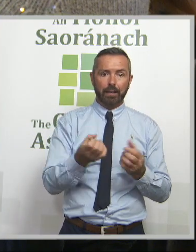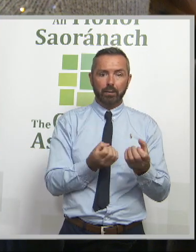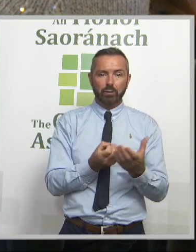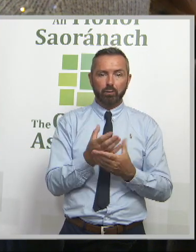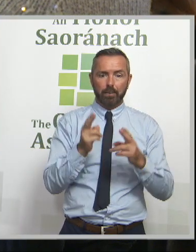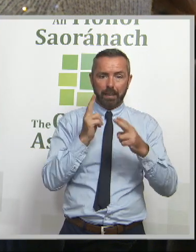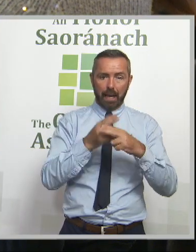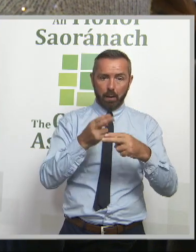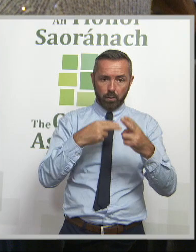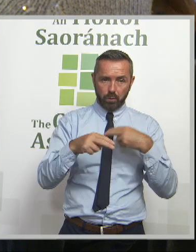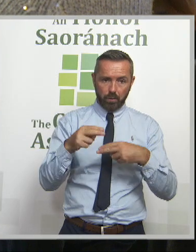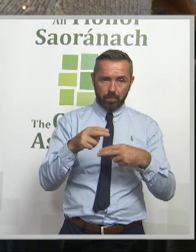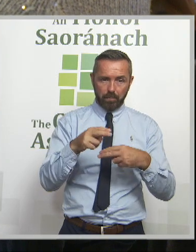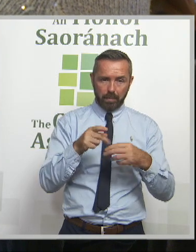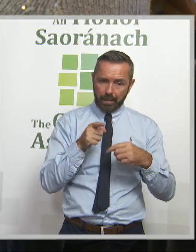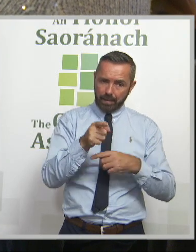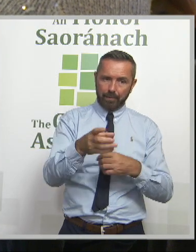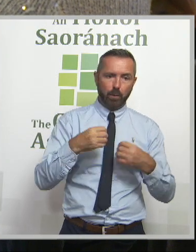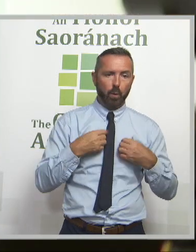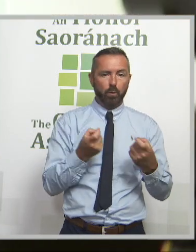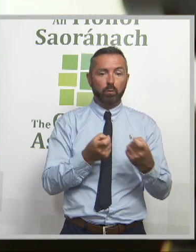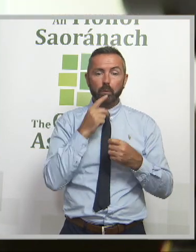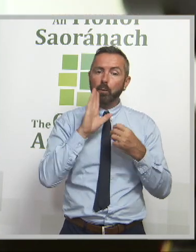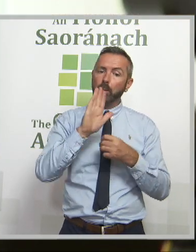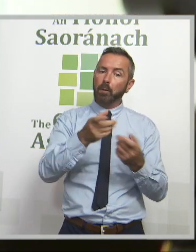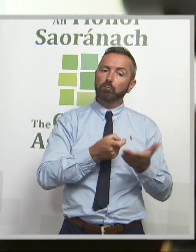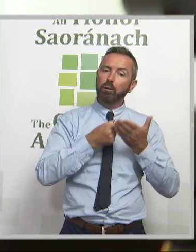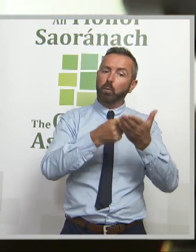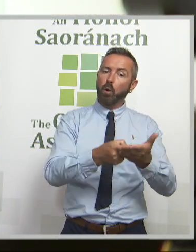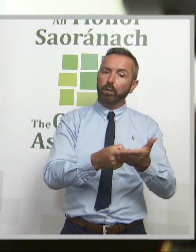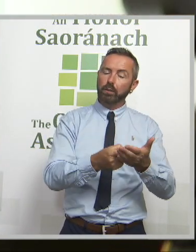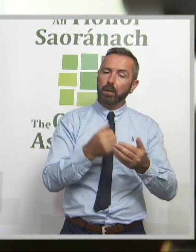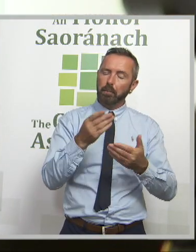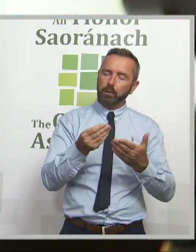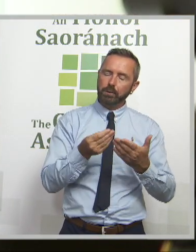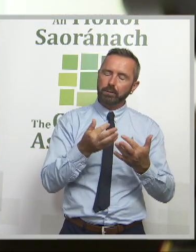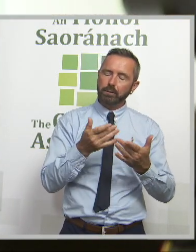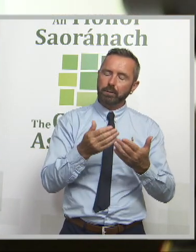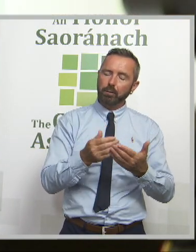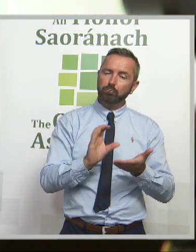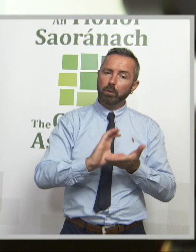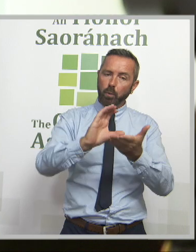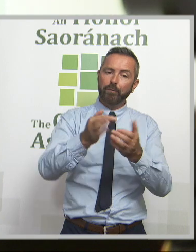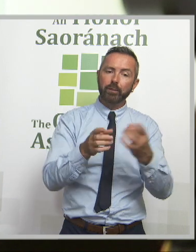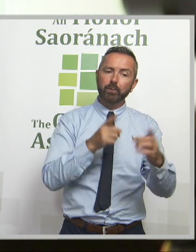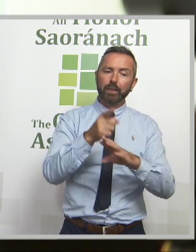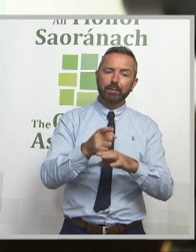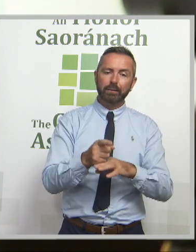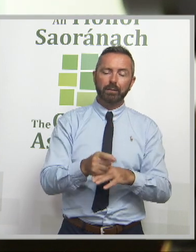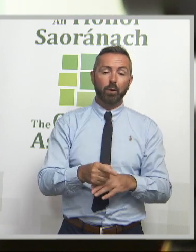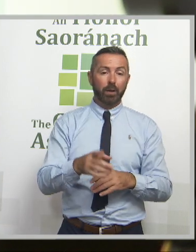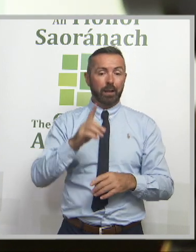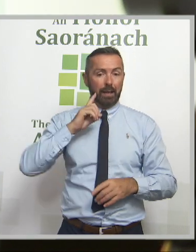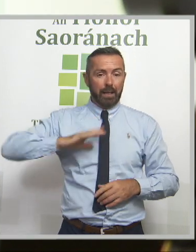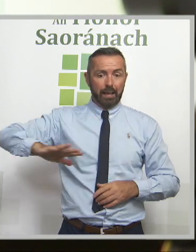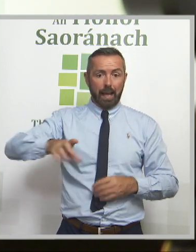point is up to them and they have that control, but to reward them for so doing. So I don't look at land being in state ownership being an obstacle. It's just a reality that we have to